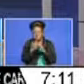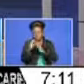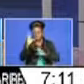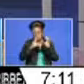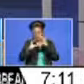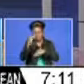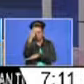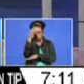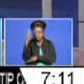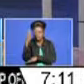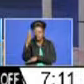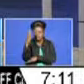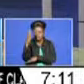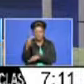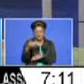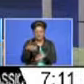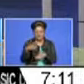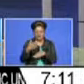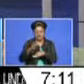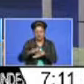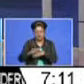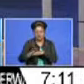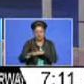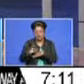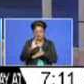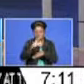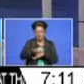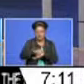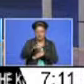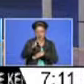off Pyfrom Road shortly after 3 o'clock yesterday afternoon